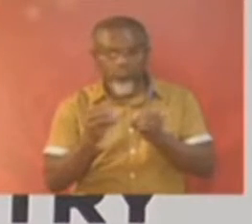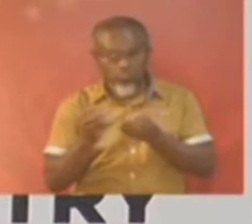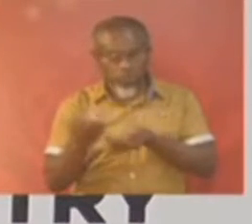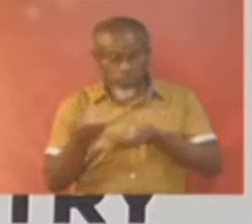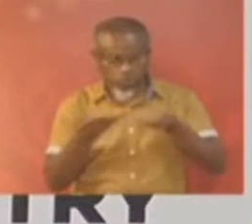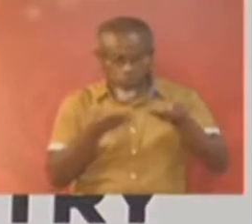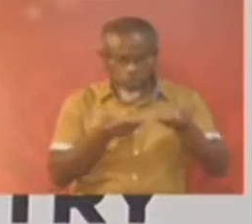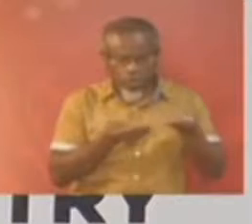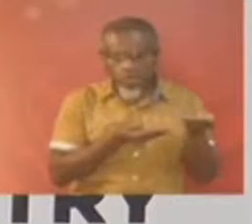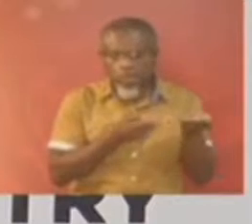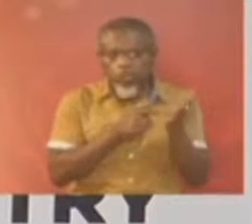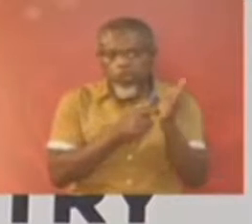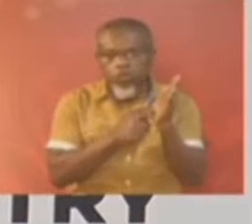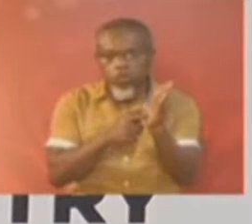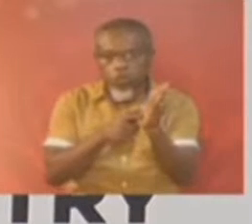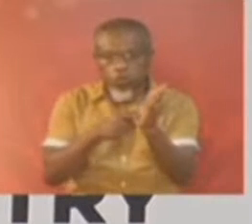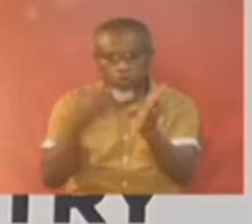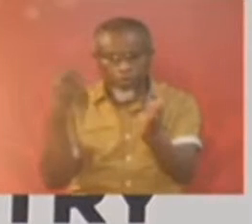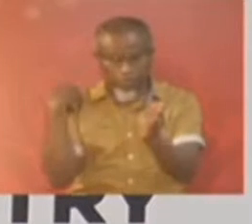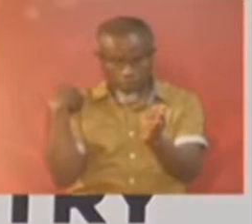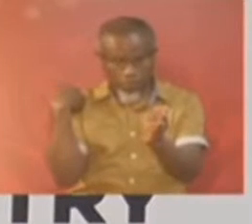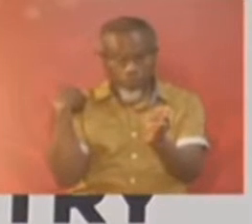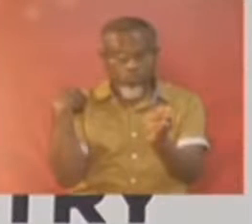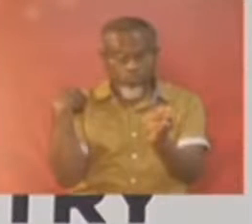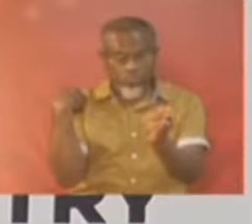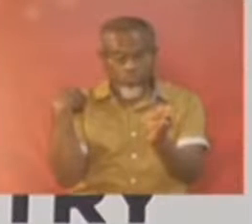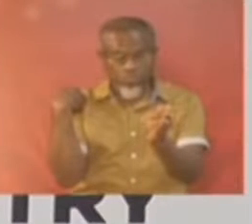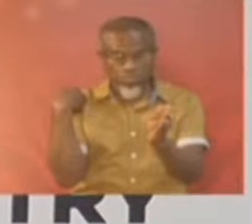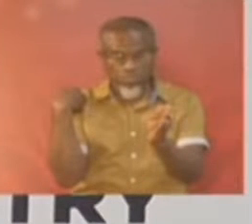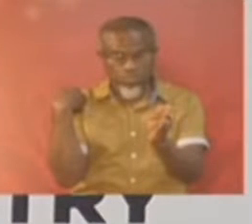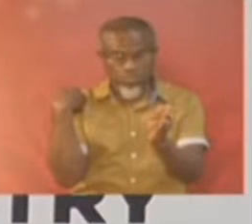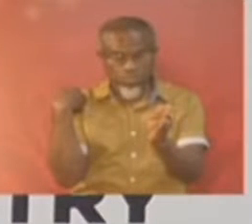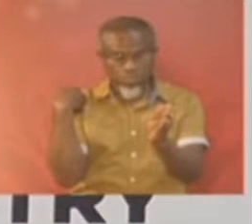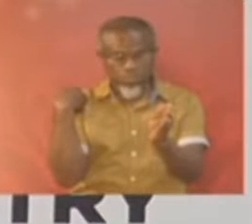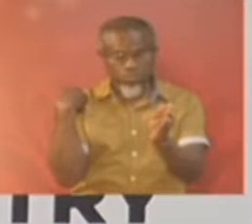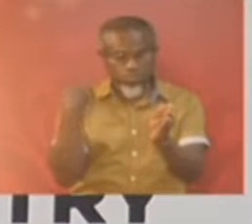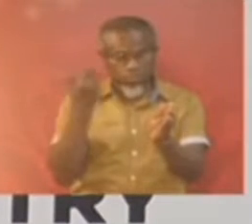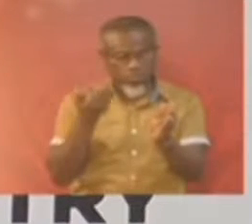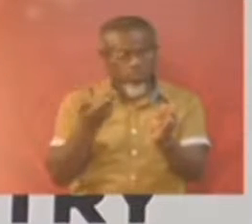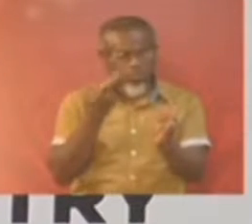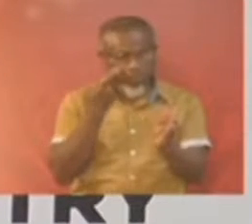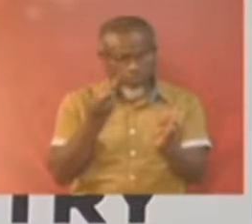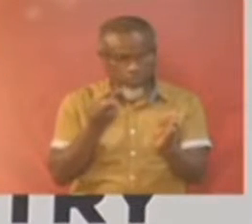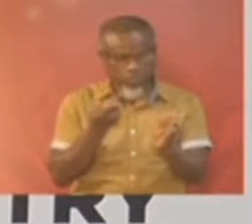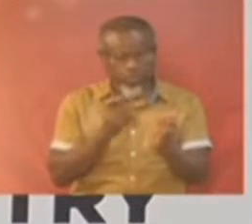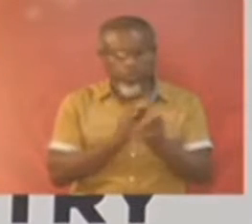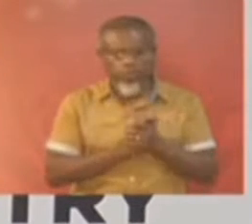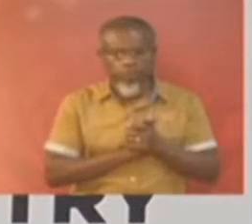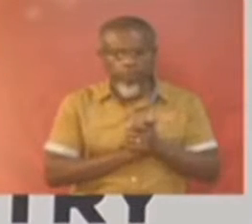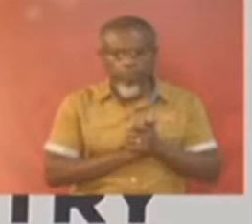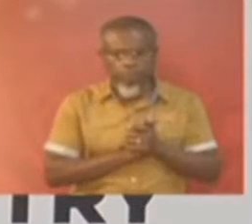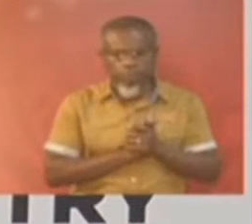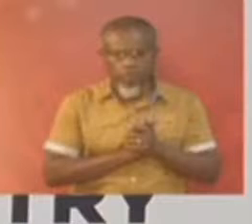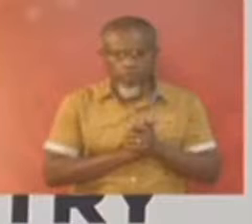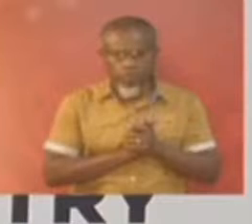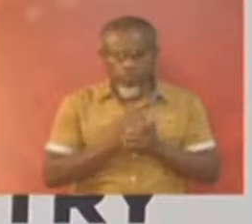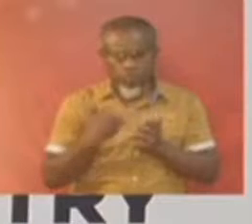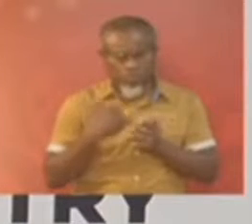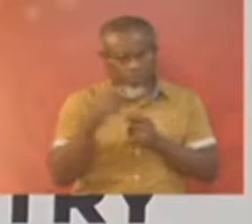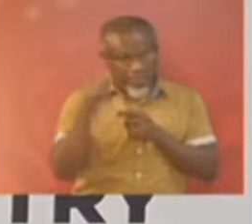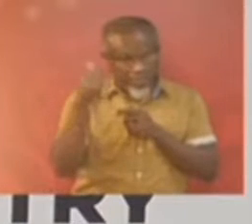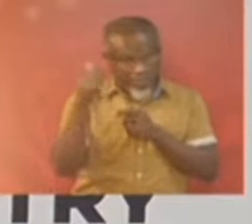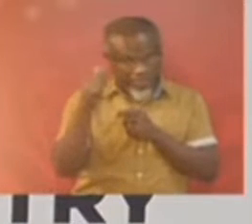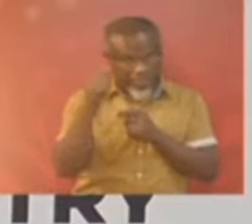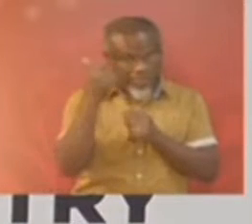you are asymptomatic, we usually do 10 days from the date of onset, date of your swab, which is positive, plus 3 days, plus